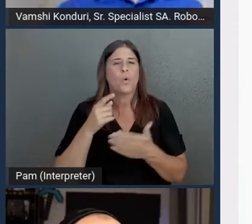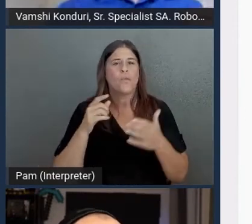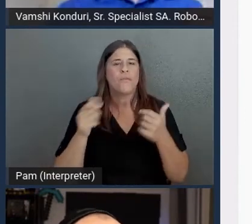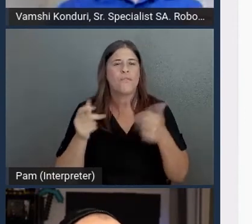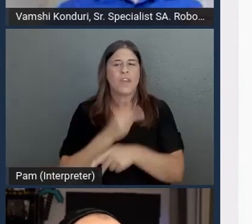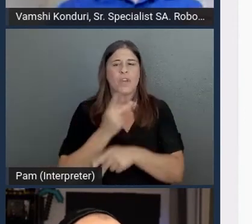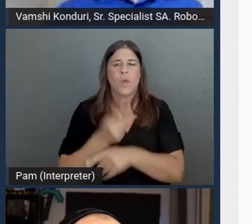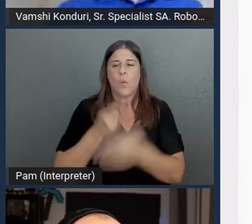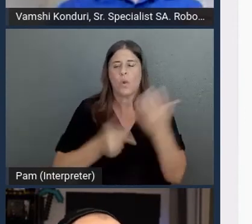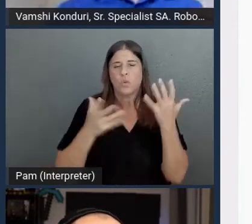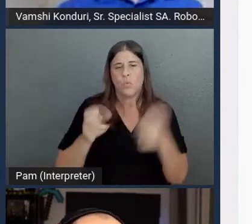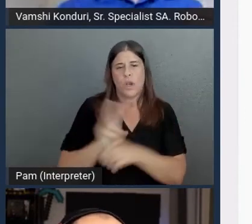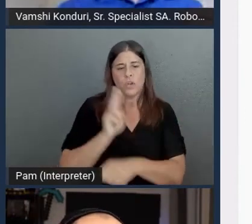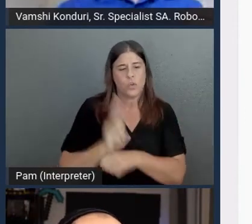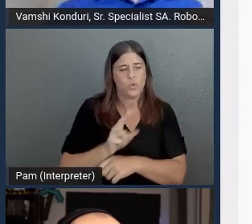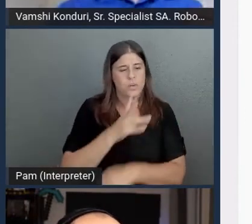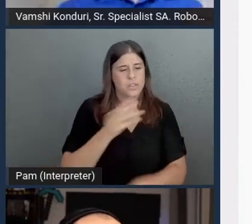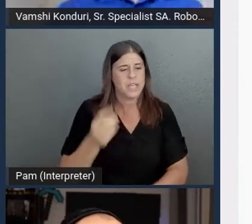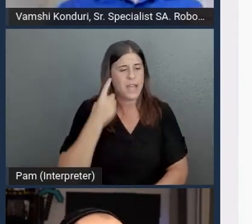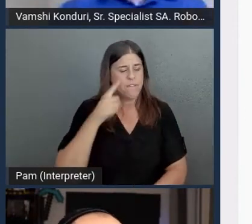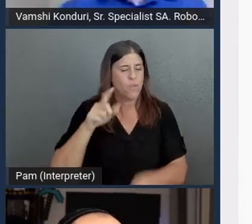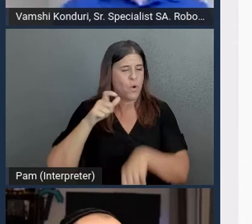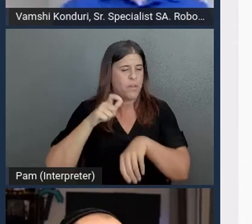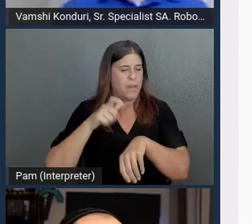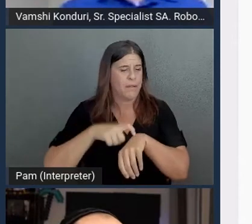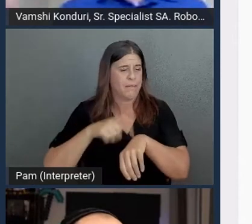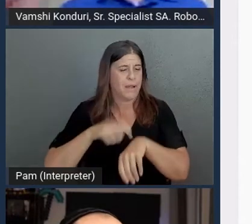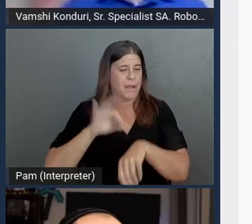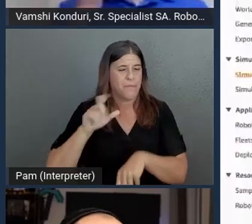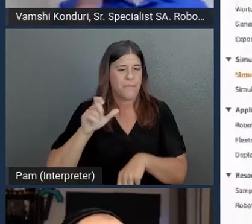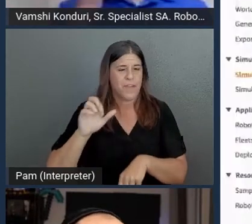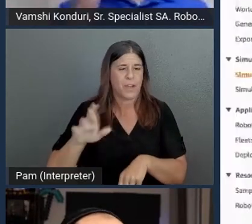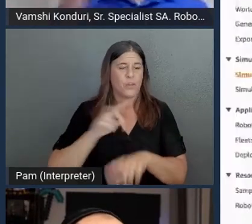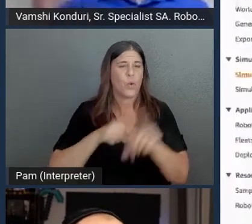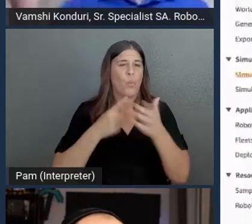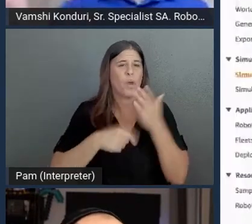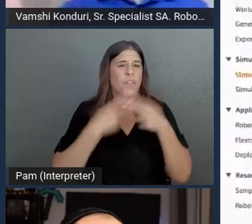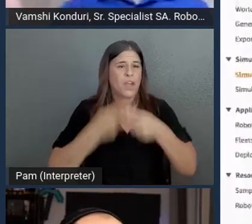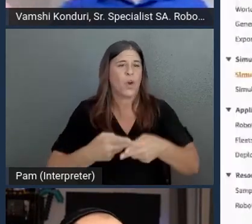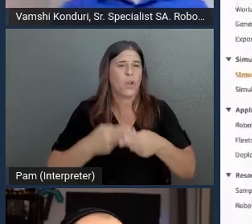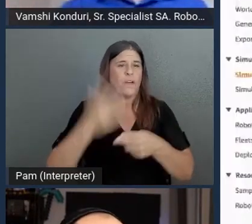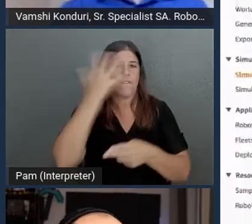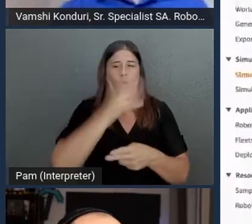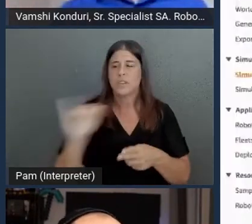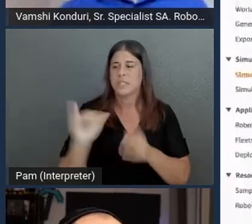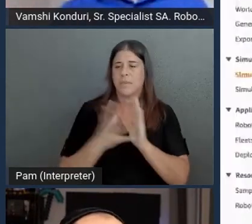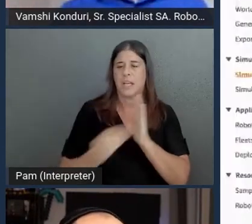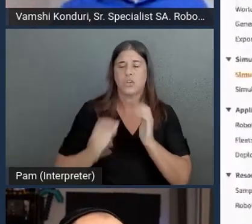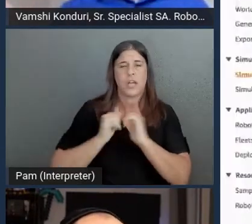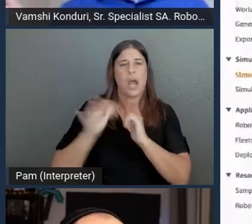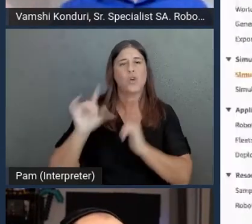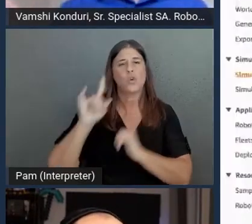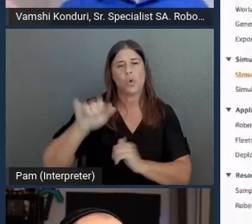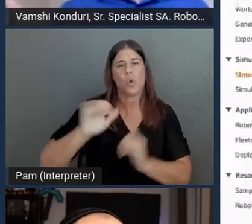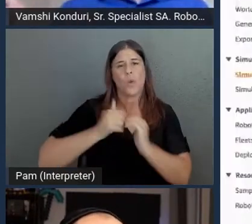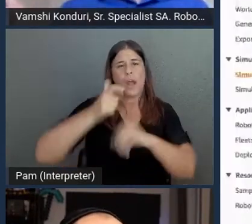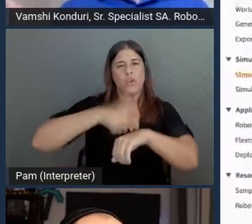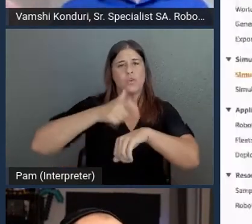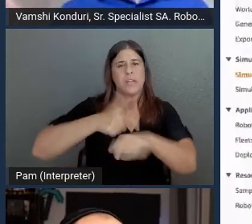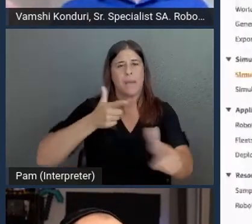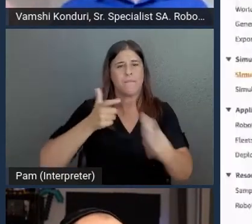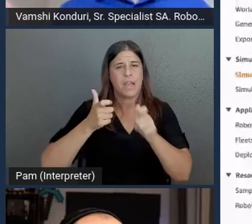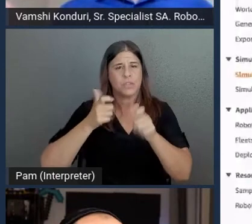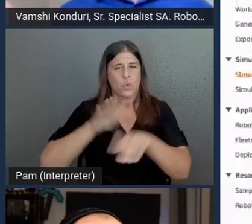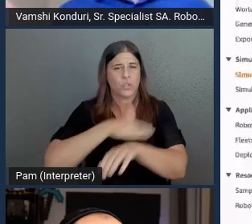RTF, real-time factor, as it's called in simulations, at which your code runs. In many cases, you can